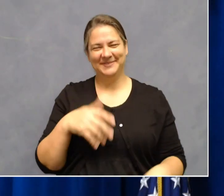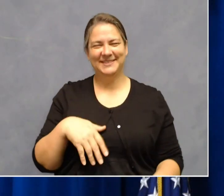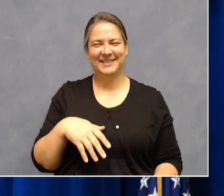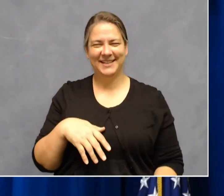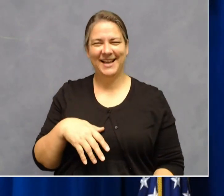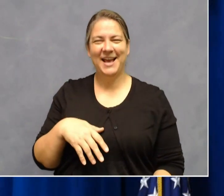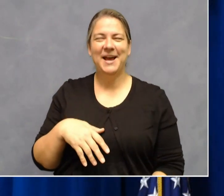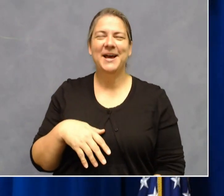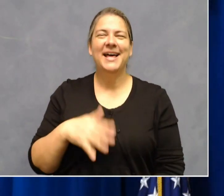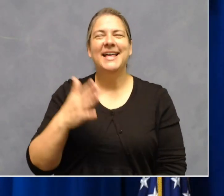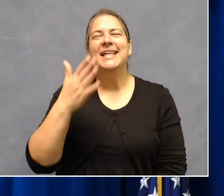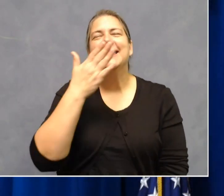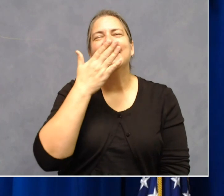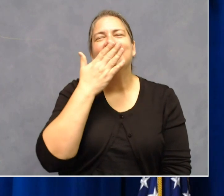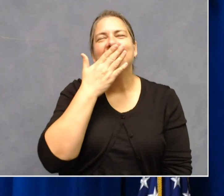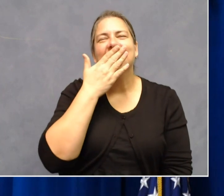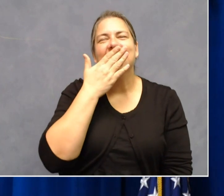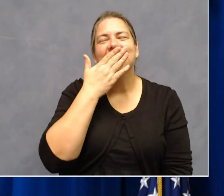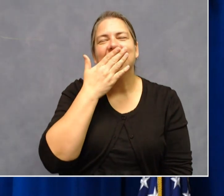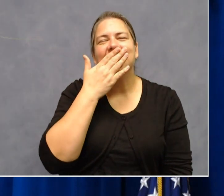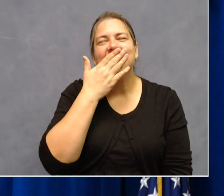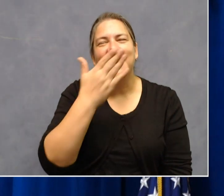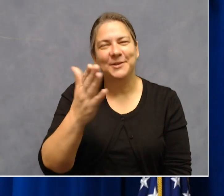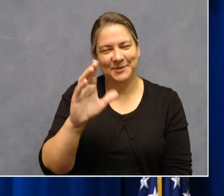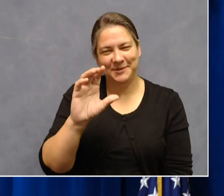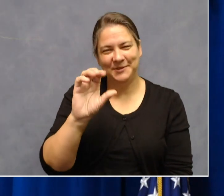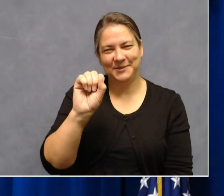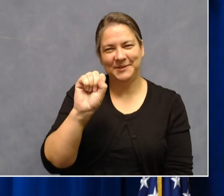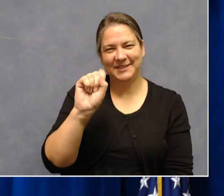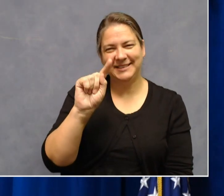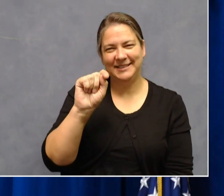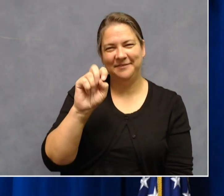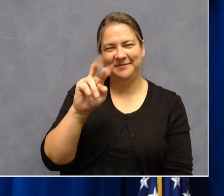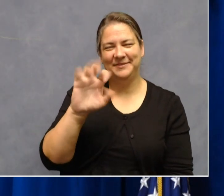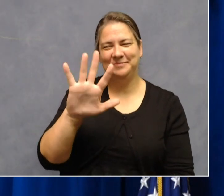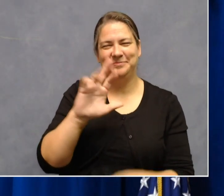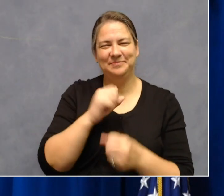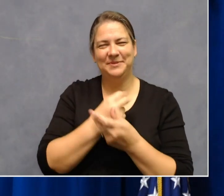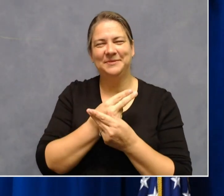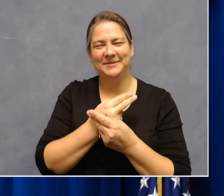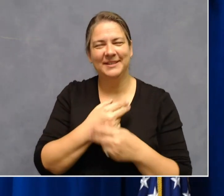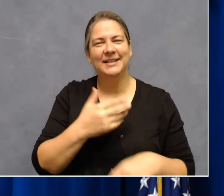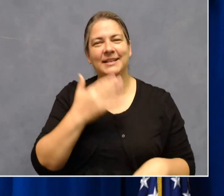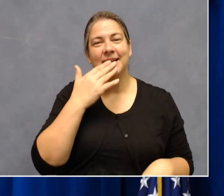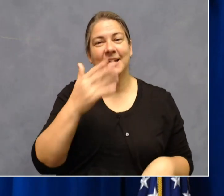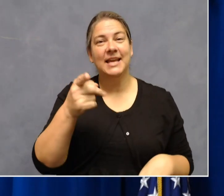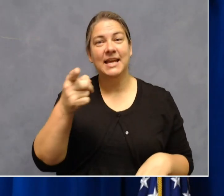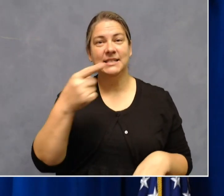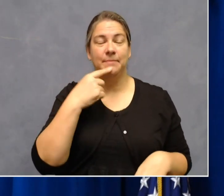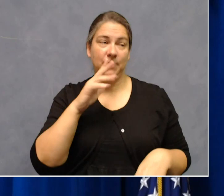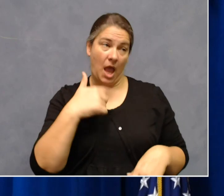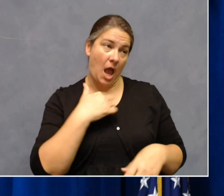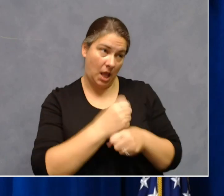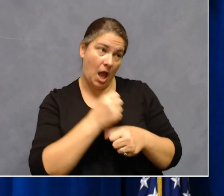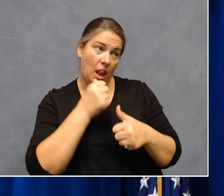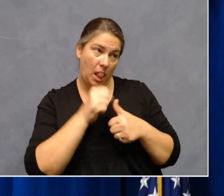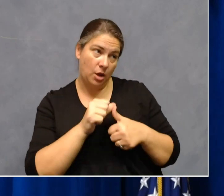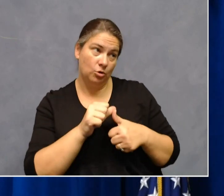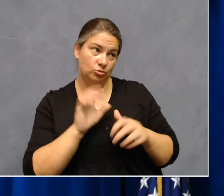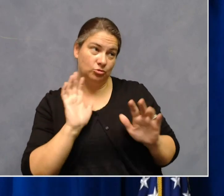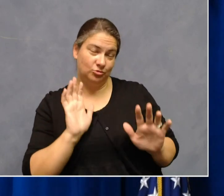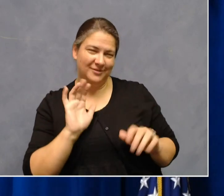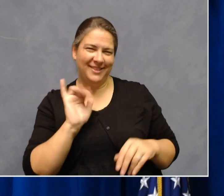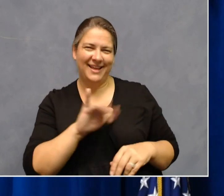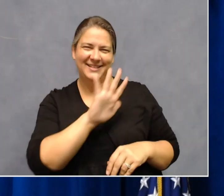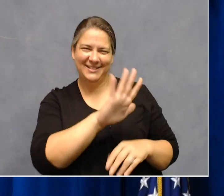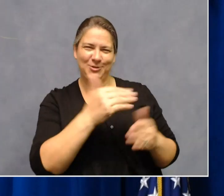Thank you to Steve. I think his new catchphrase is, I got letters. We're really lucky to have